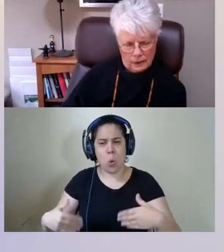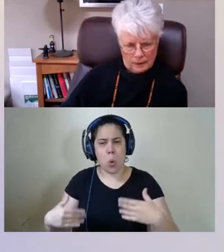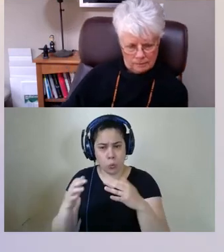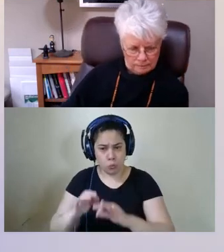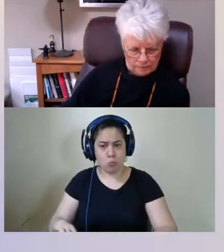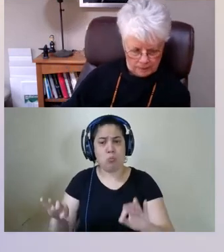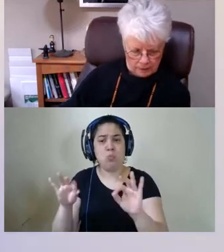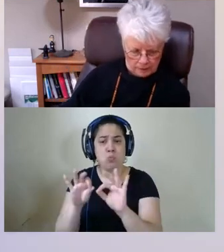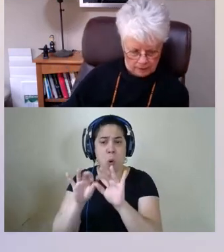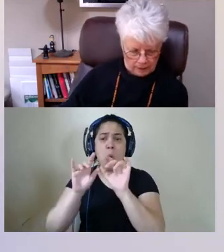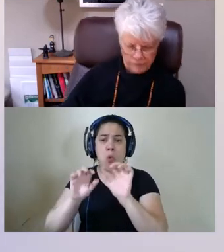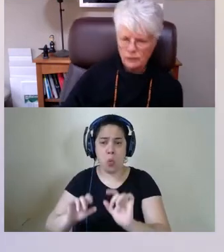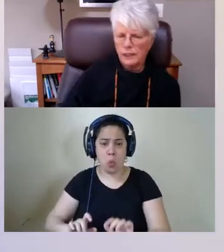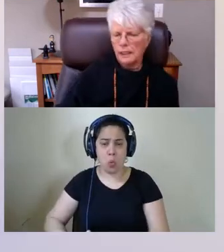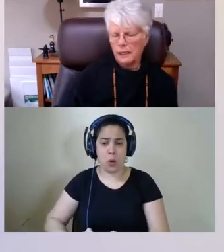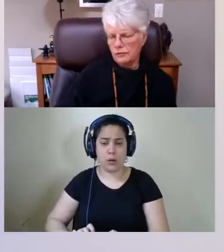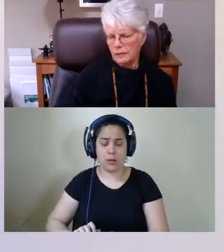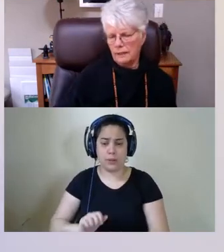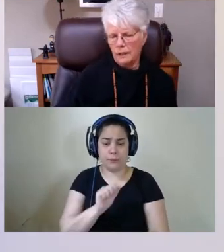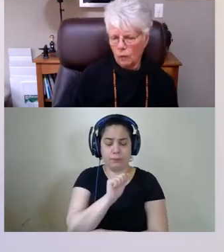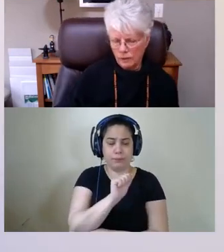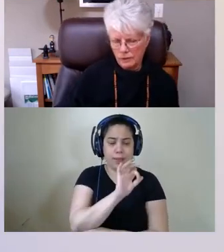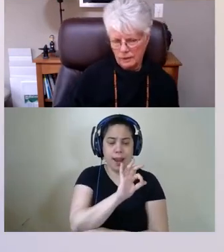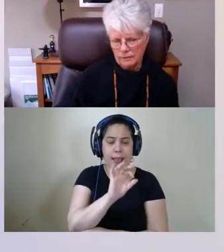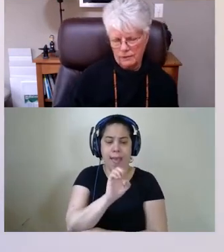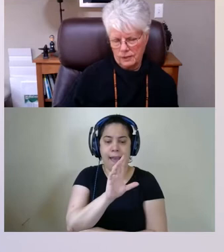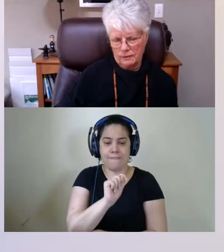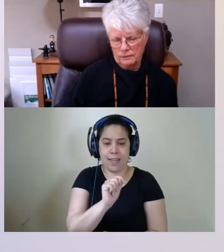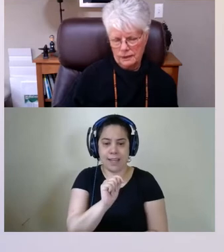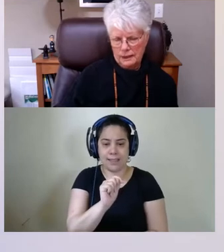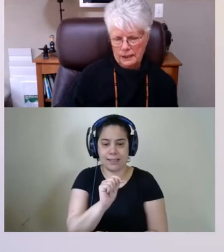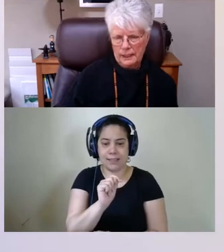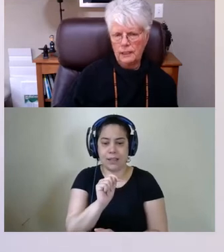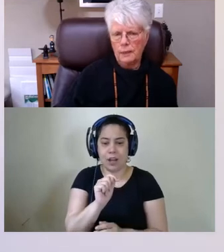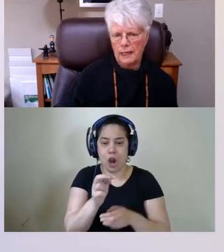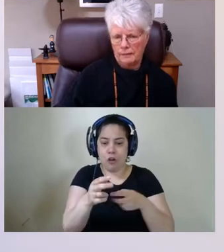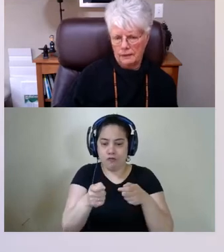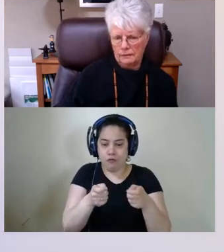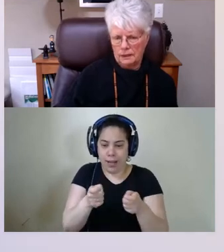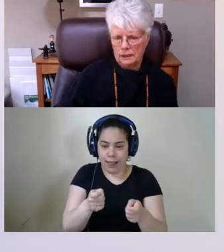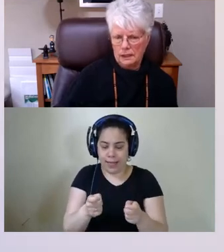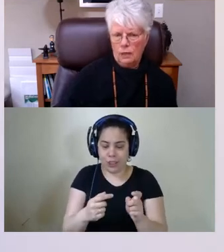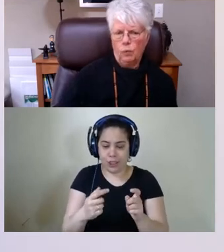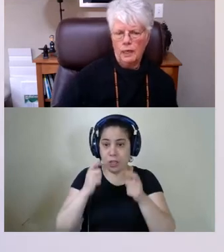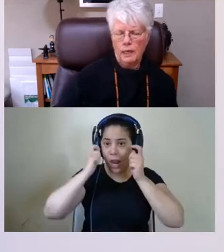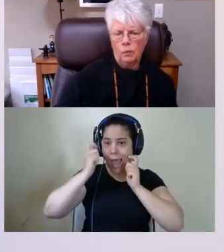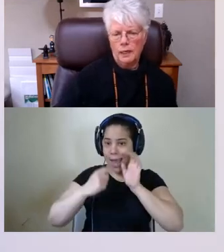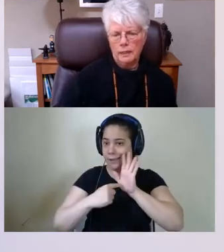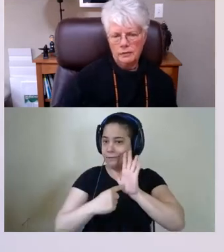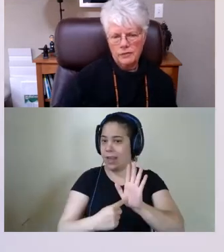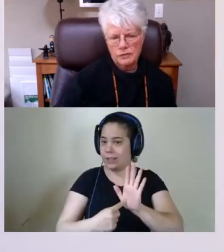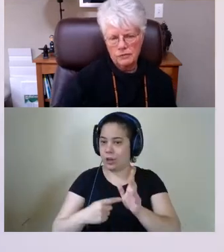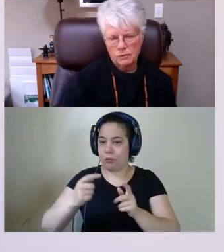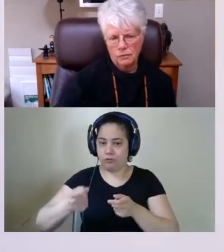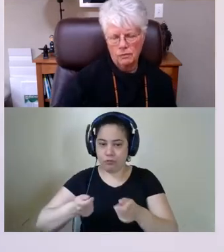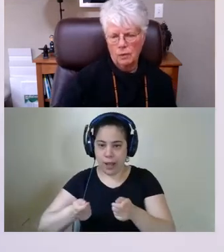was Affect Regulation and the Origin of the Self. And here we have it, right? Where